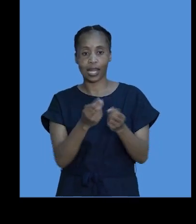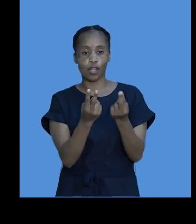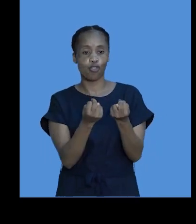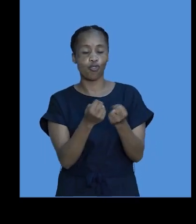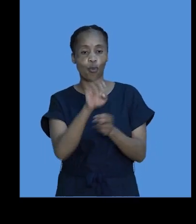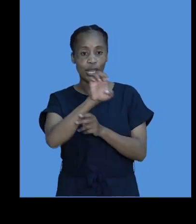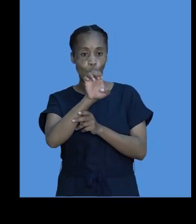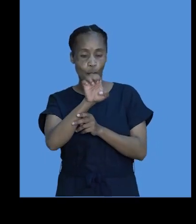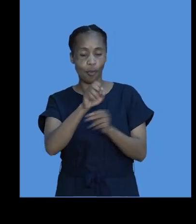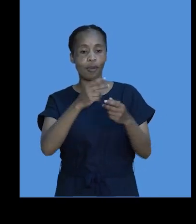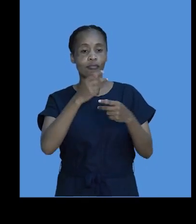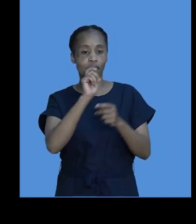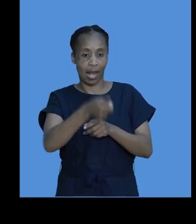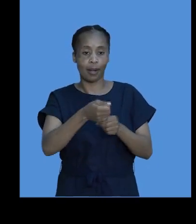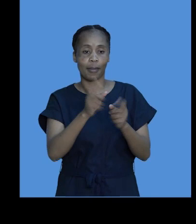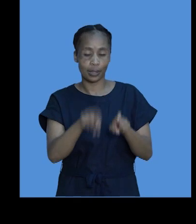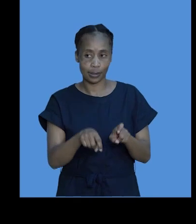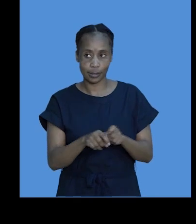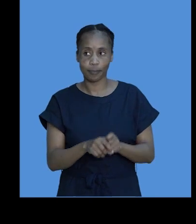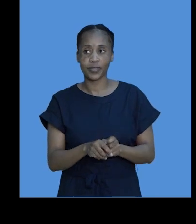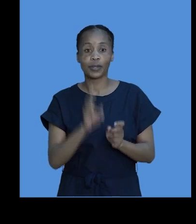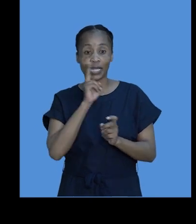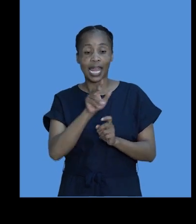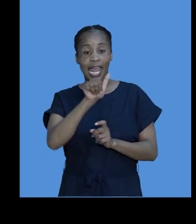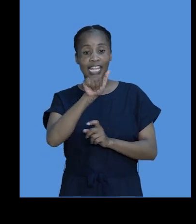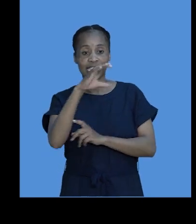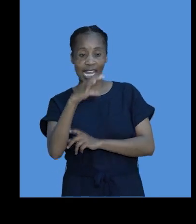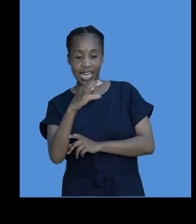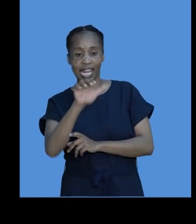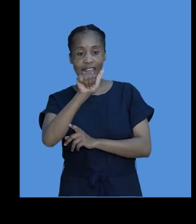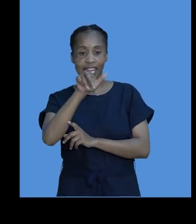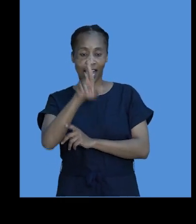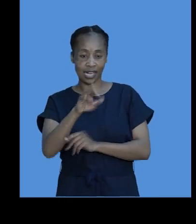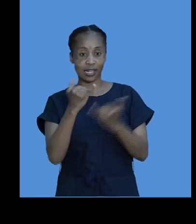now have to sell at this new equilibrium price. As you can see, boys and